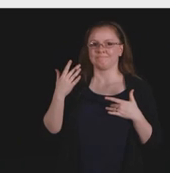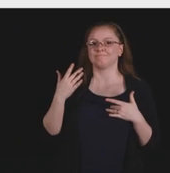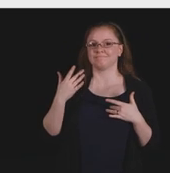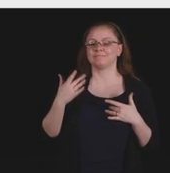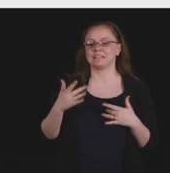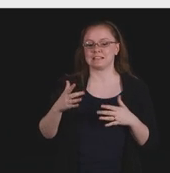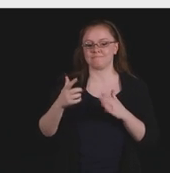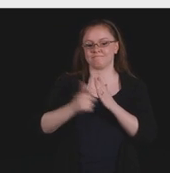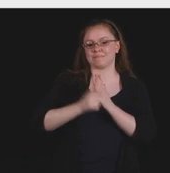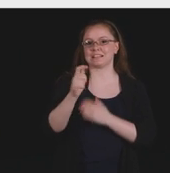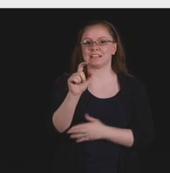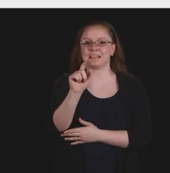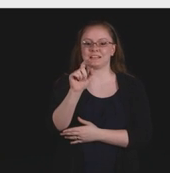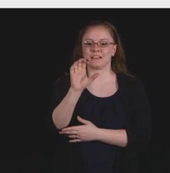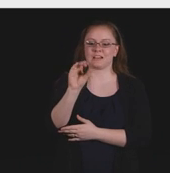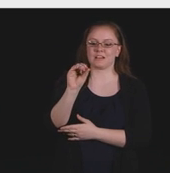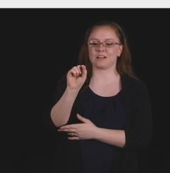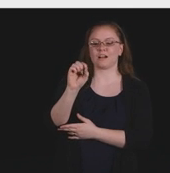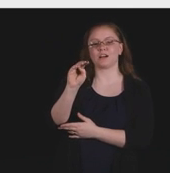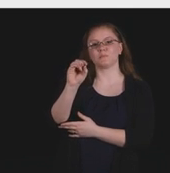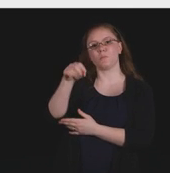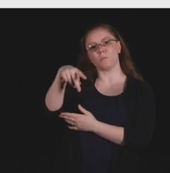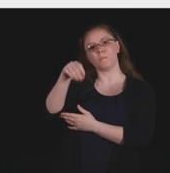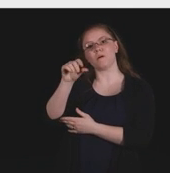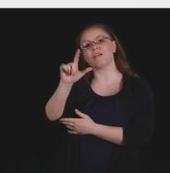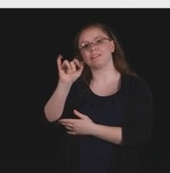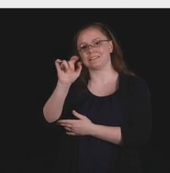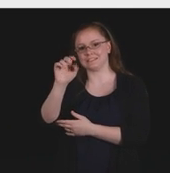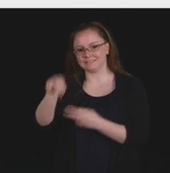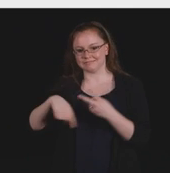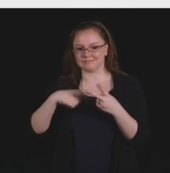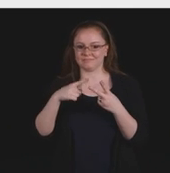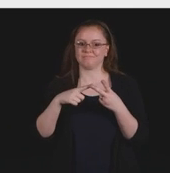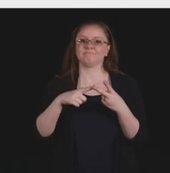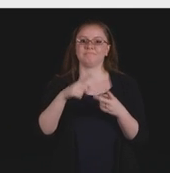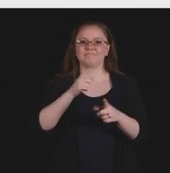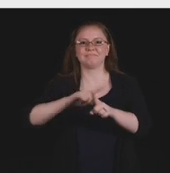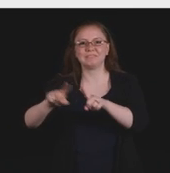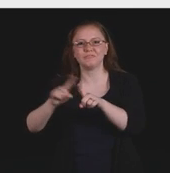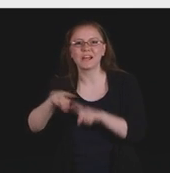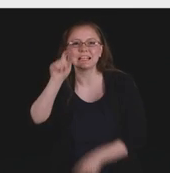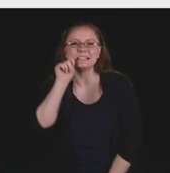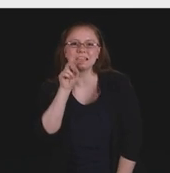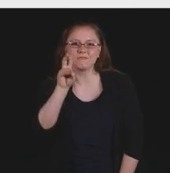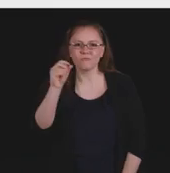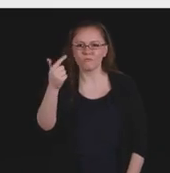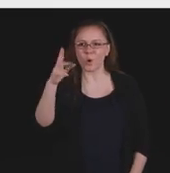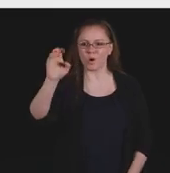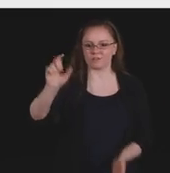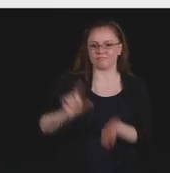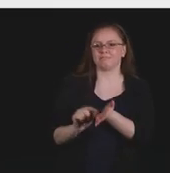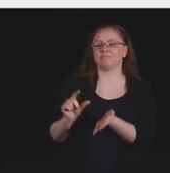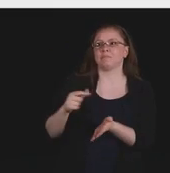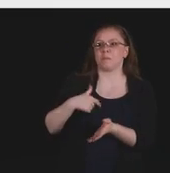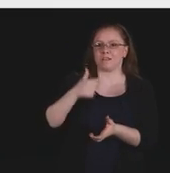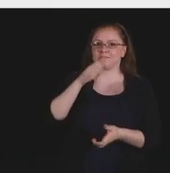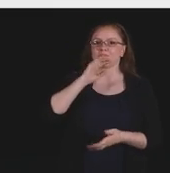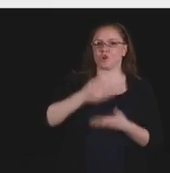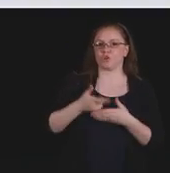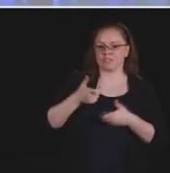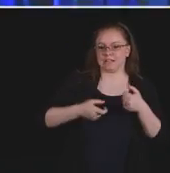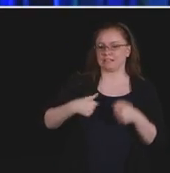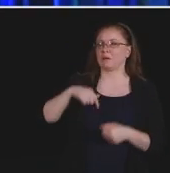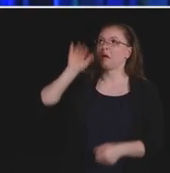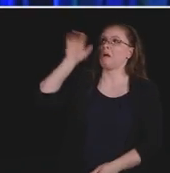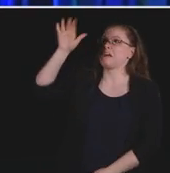Cosmopolitan, Harper Bazaar, and even Teen Vogue. My daughter texted me, "Dad, you really